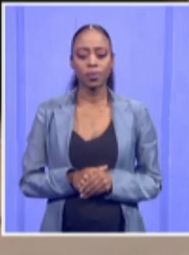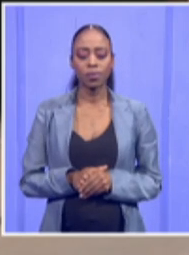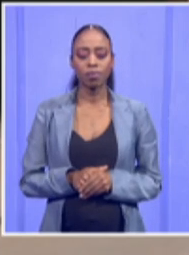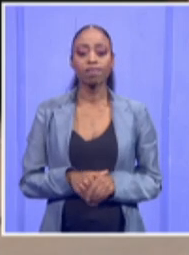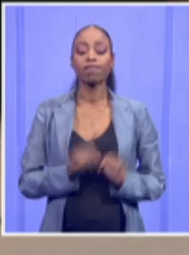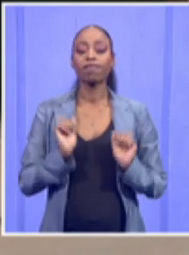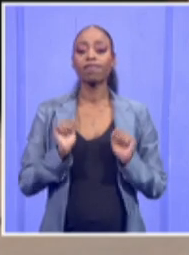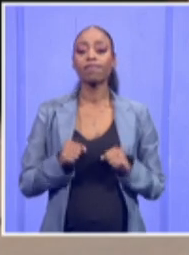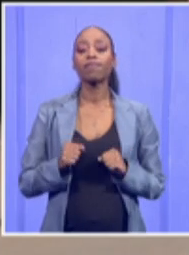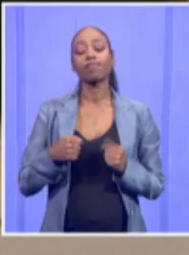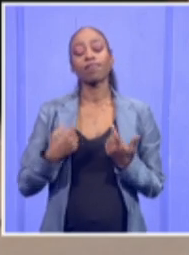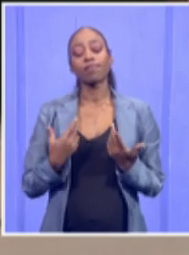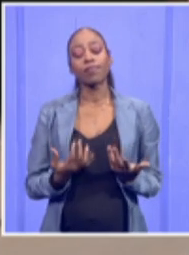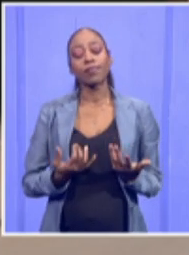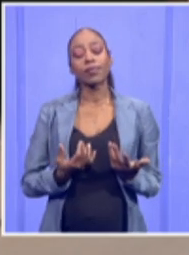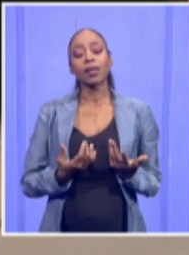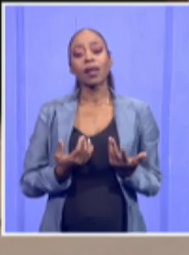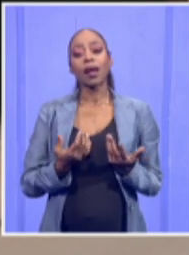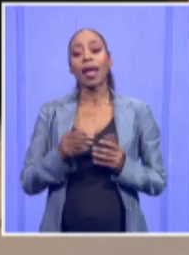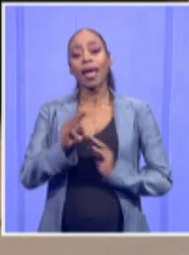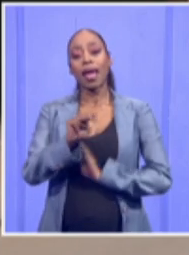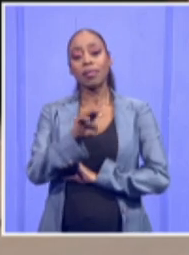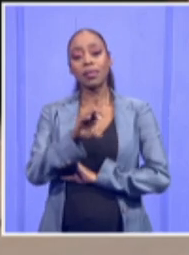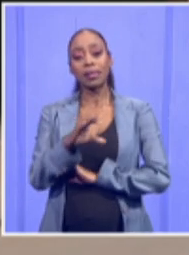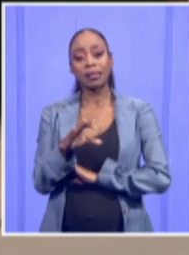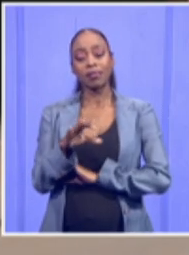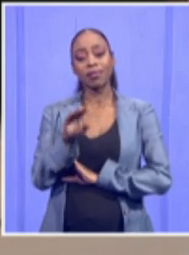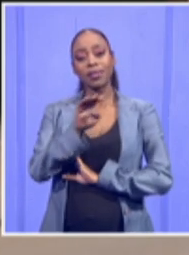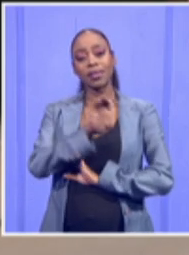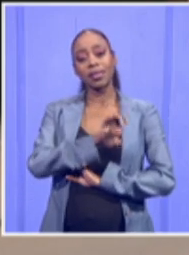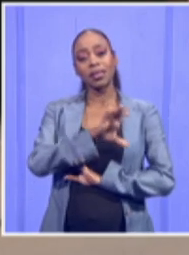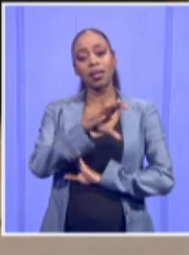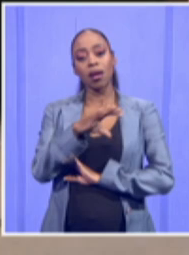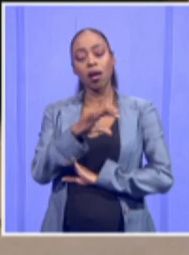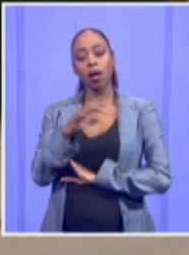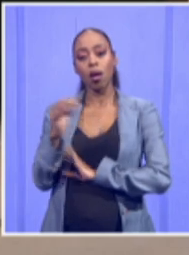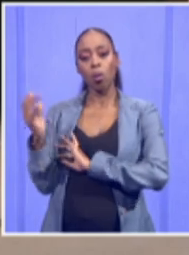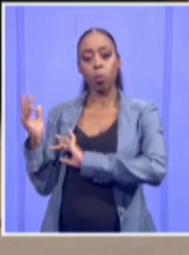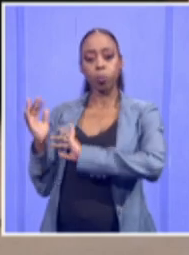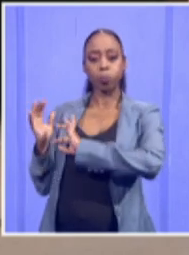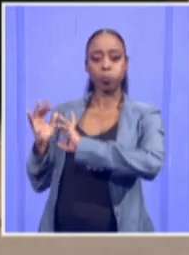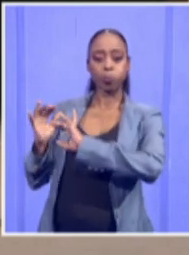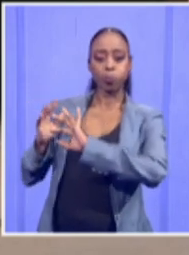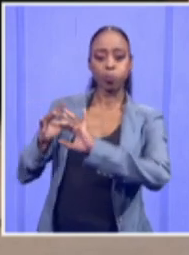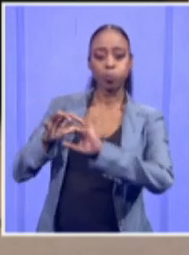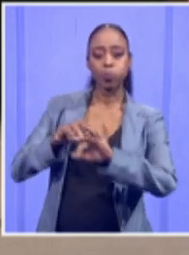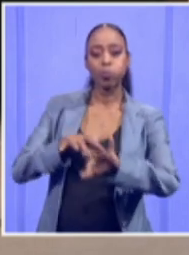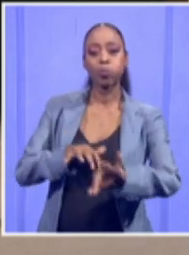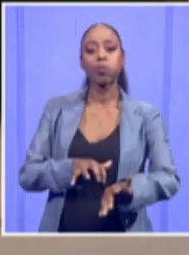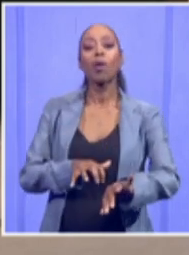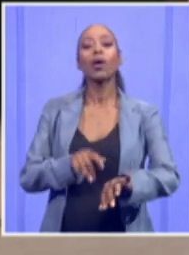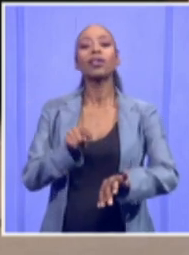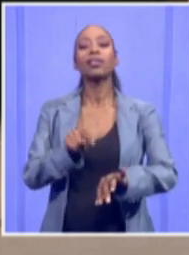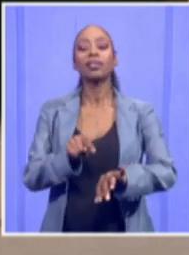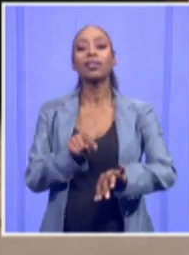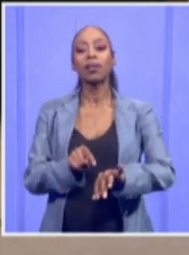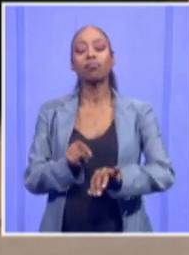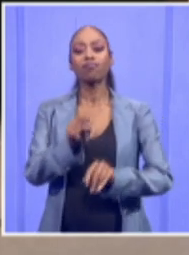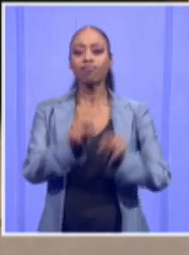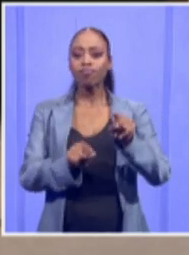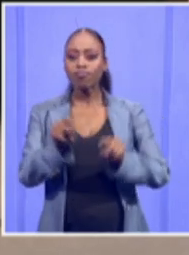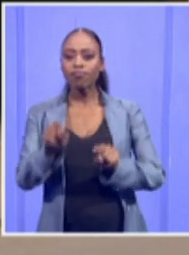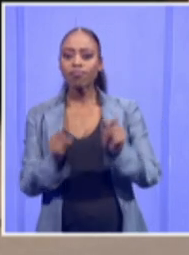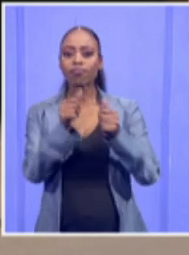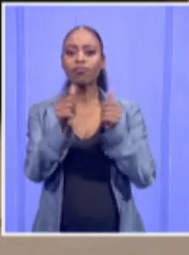Well, Naledi, I can tell you that all of the MECs of the Eastern Cape are behind in this building behind us. Various stakeholders in